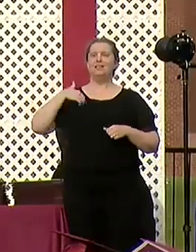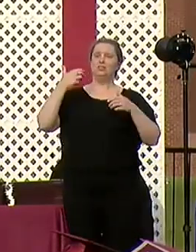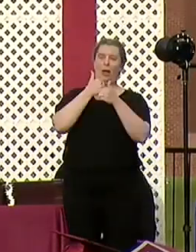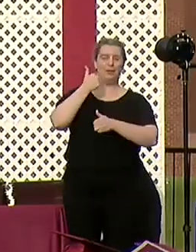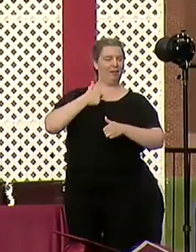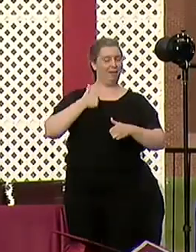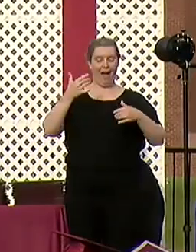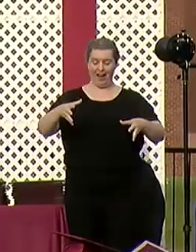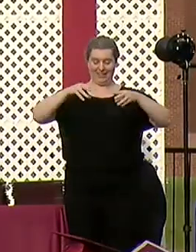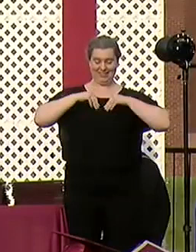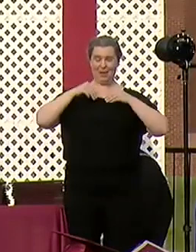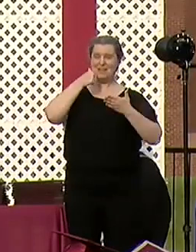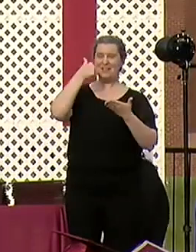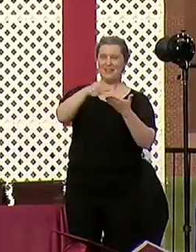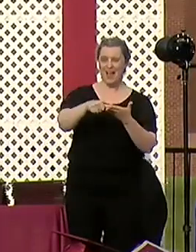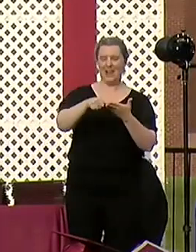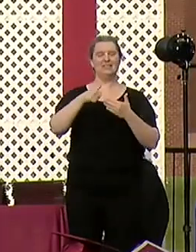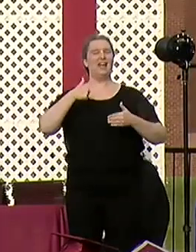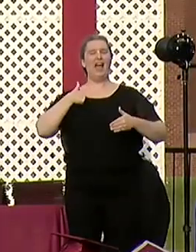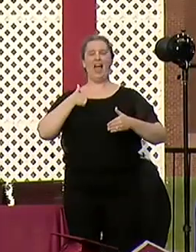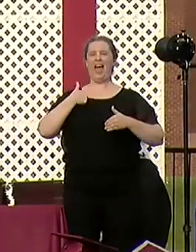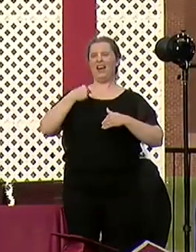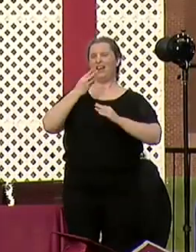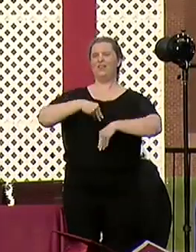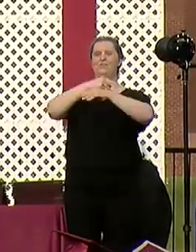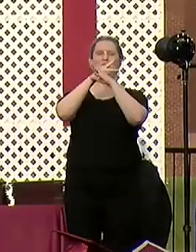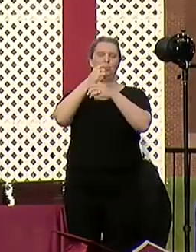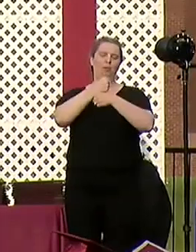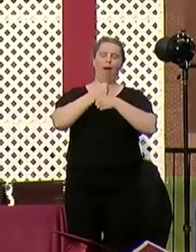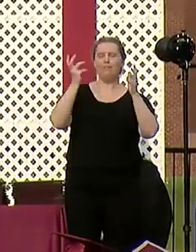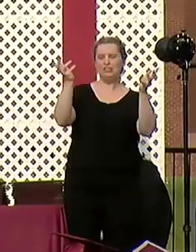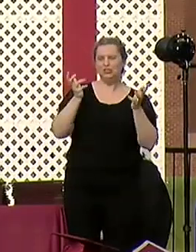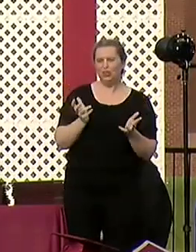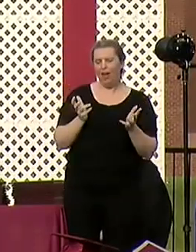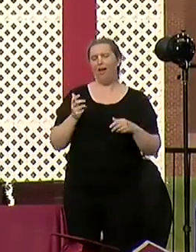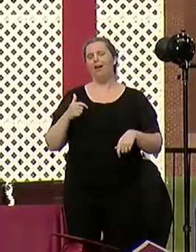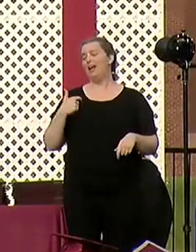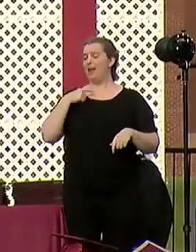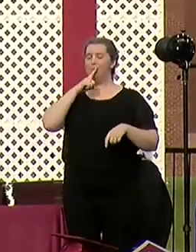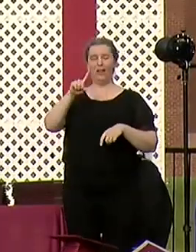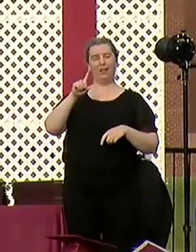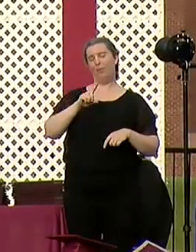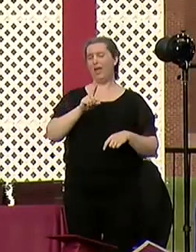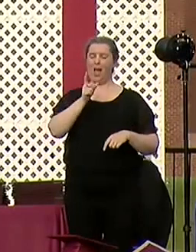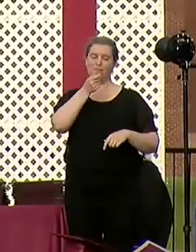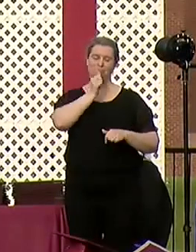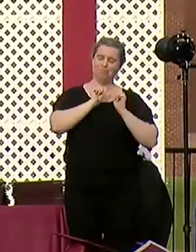college acceptances, held a virtual coffee house, and first and foremost, persevered through the entire